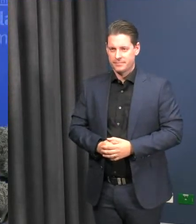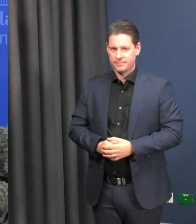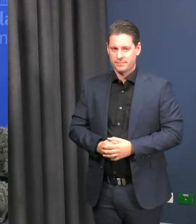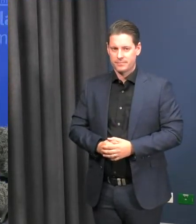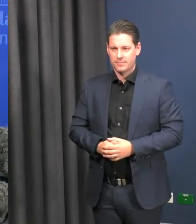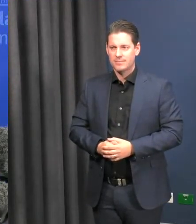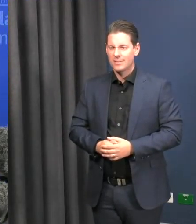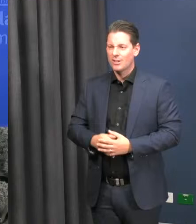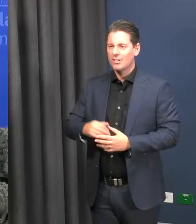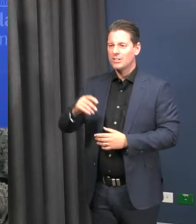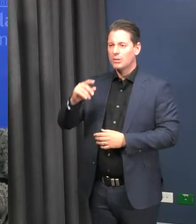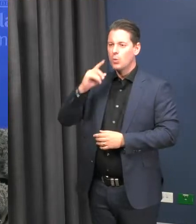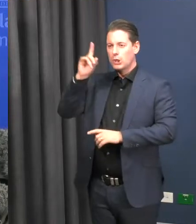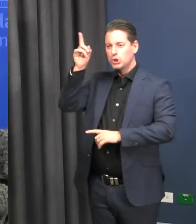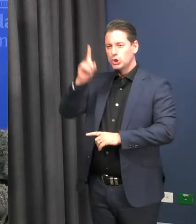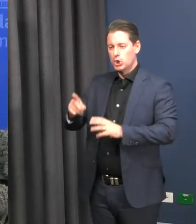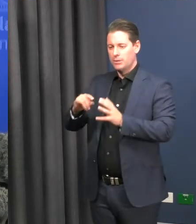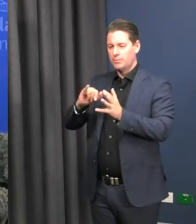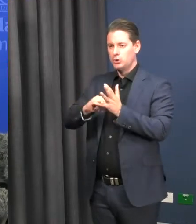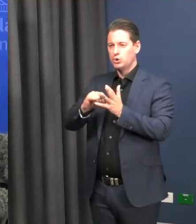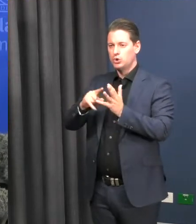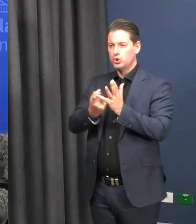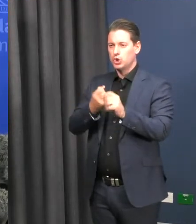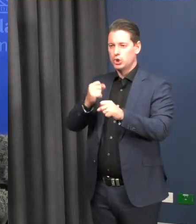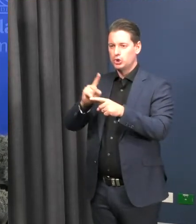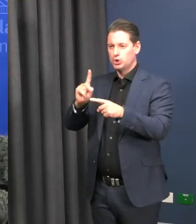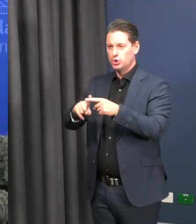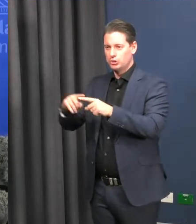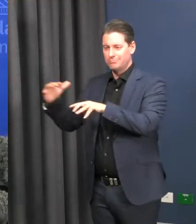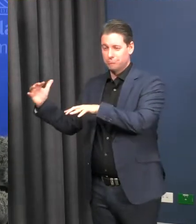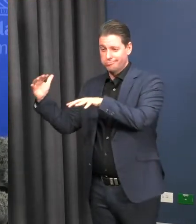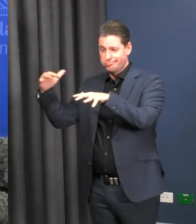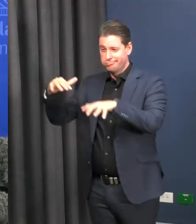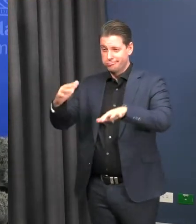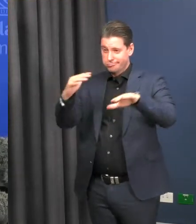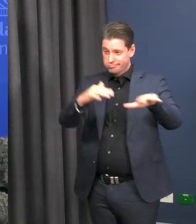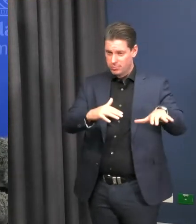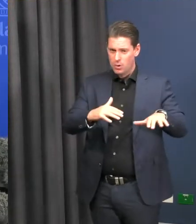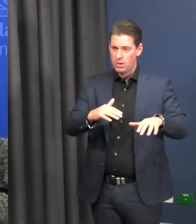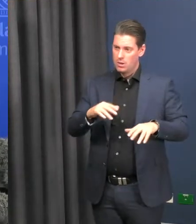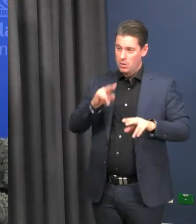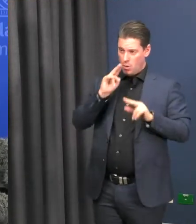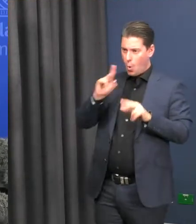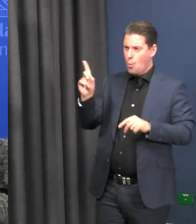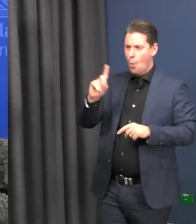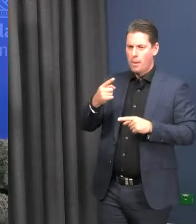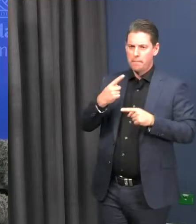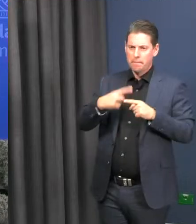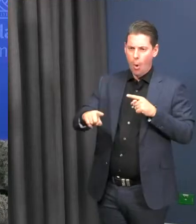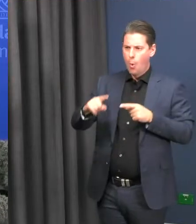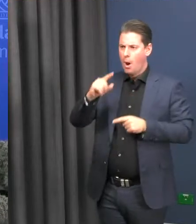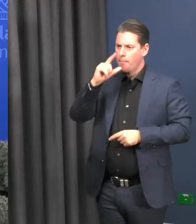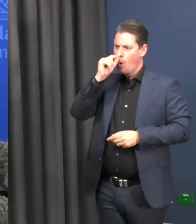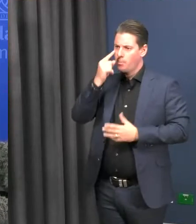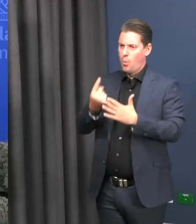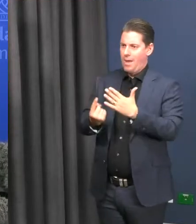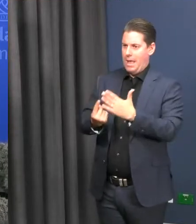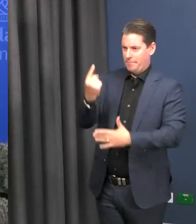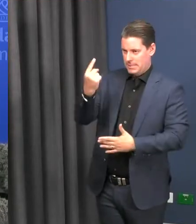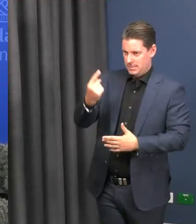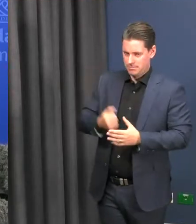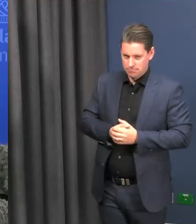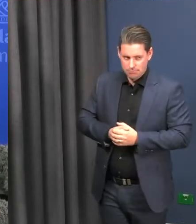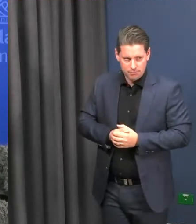So the way the storm surge modelling works is effectively to say what is the most likely scenario, and we publish that information, and